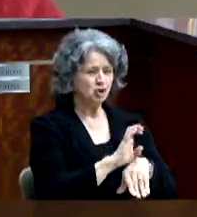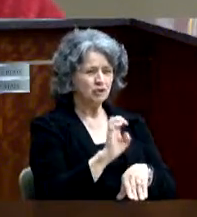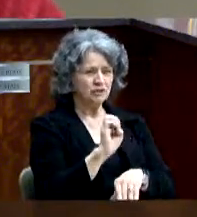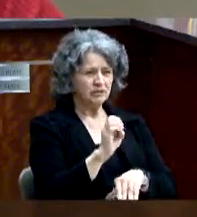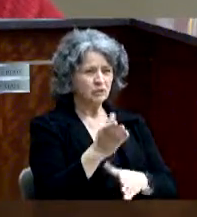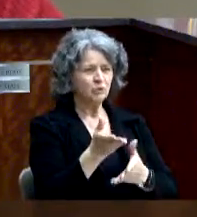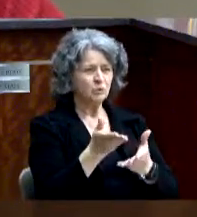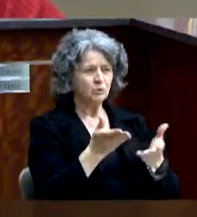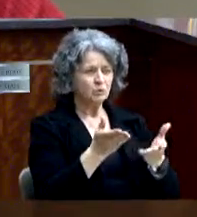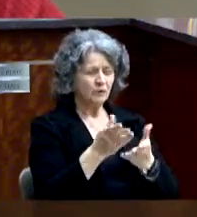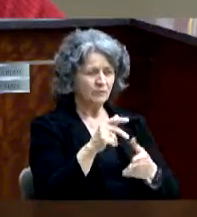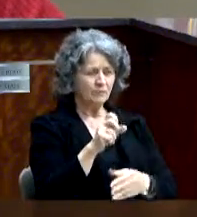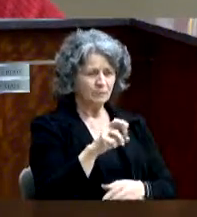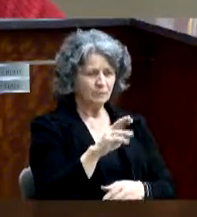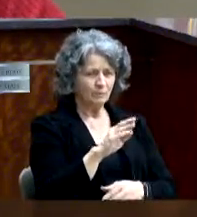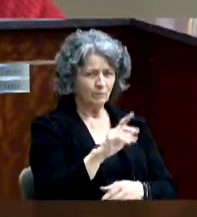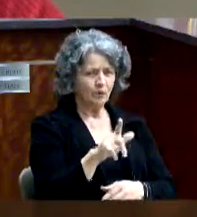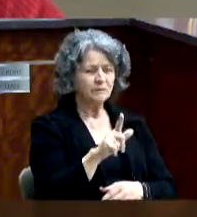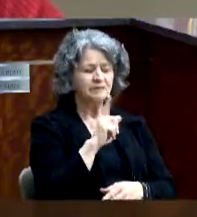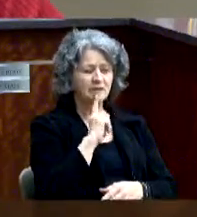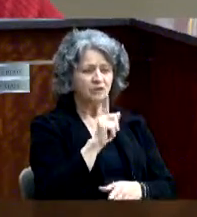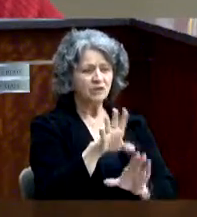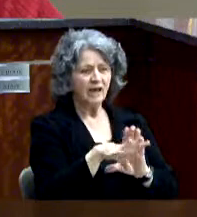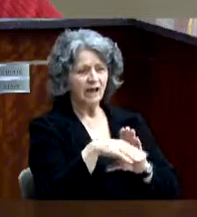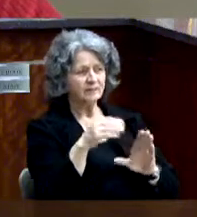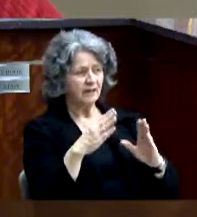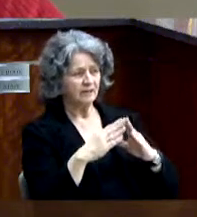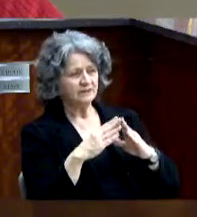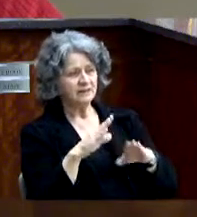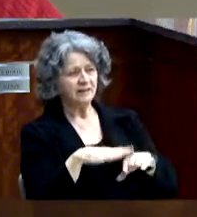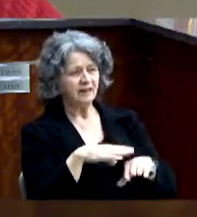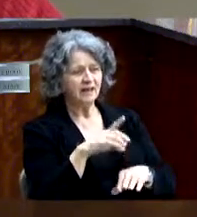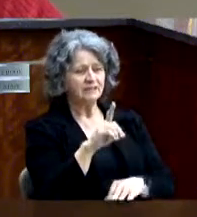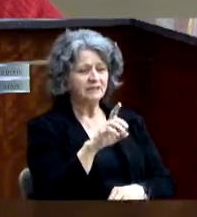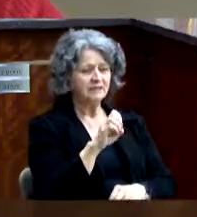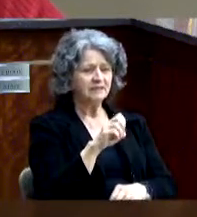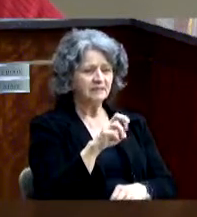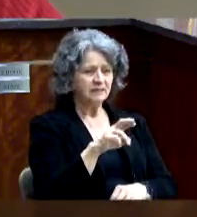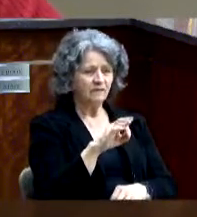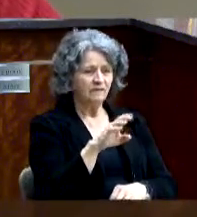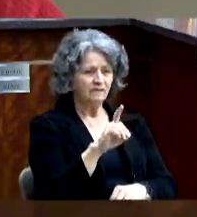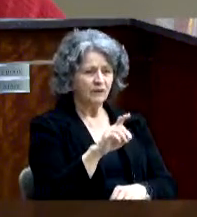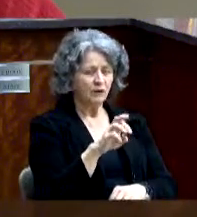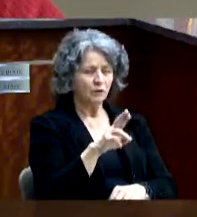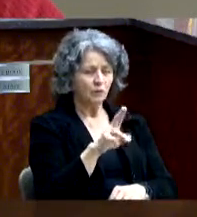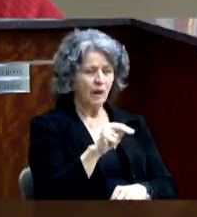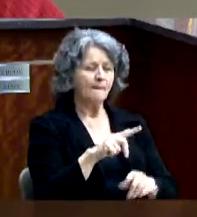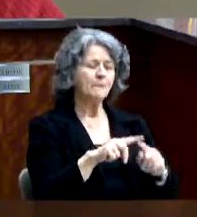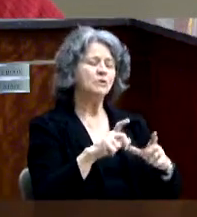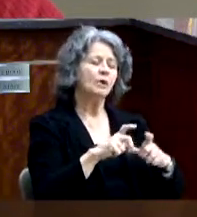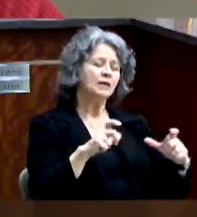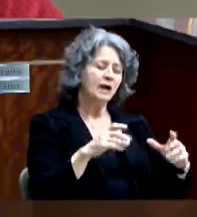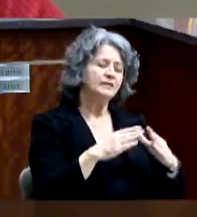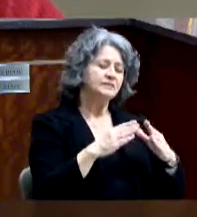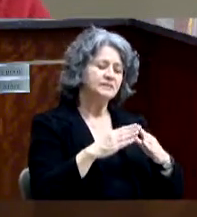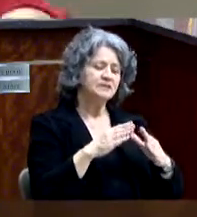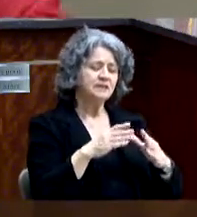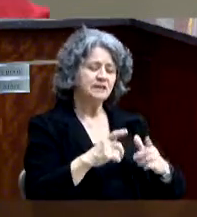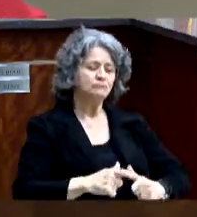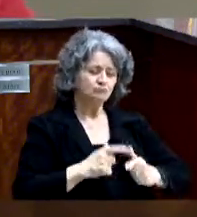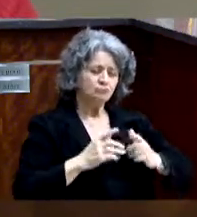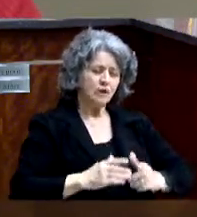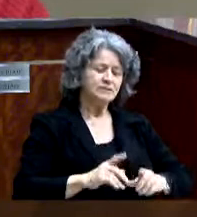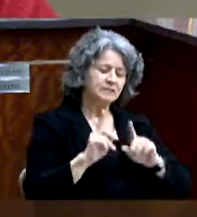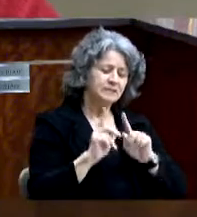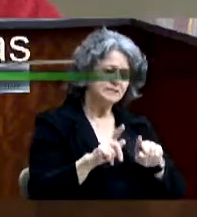is the pastor. It's actually outside of the city. He's at Deerfield Run, but there were a lot of City of Laurel residents that attended. It was